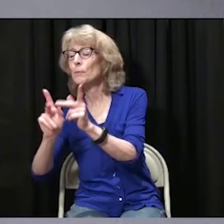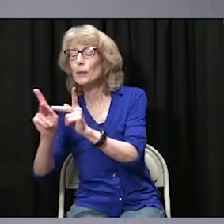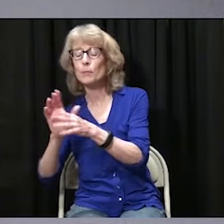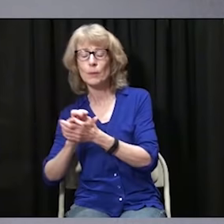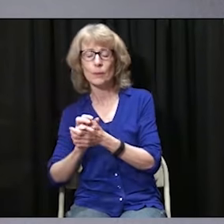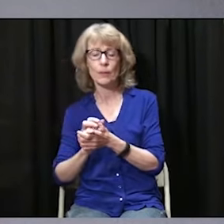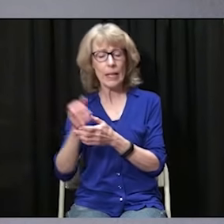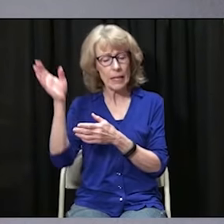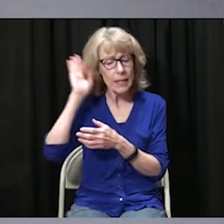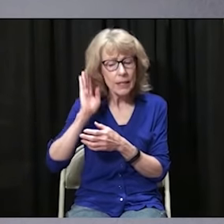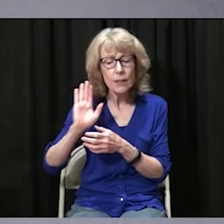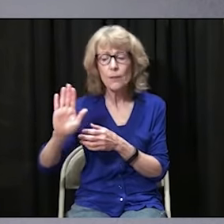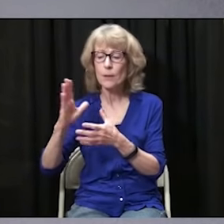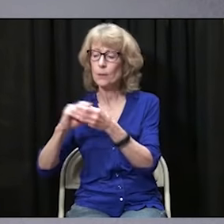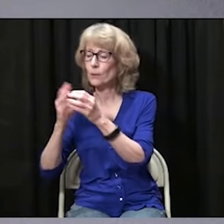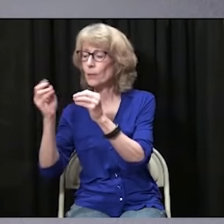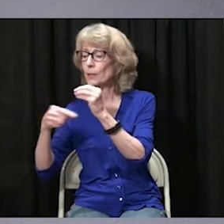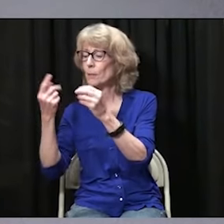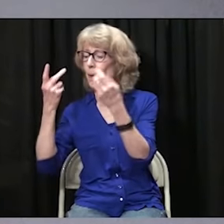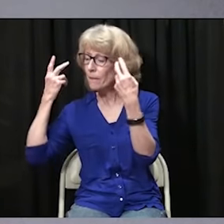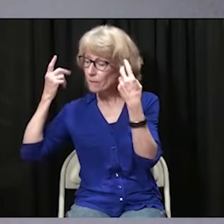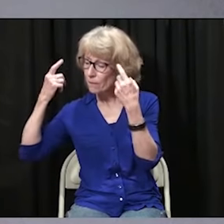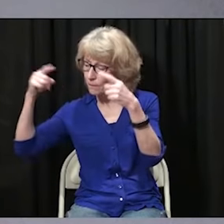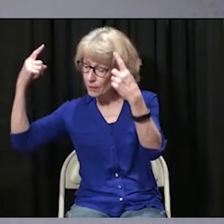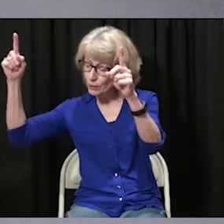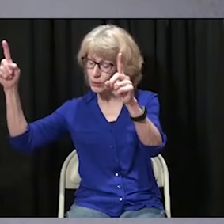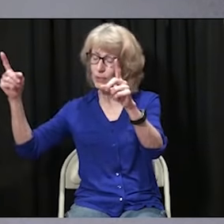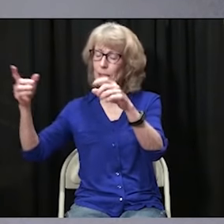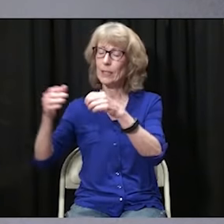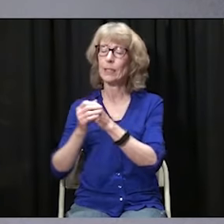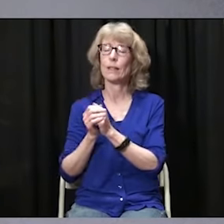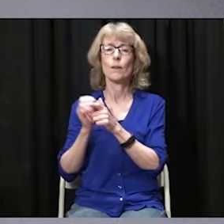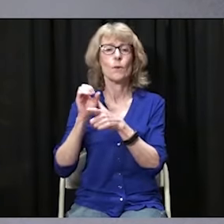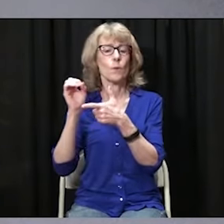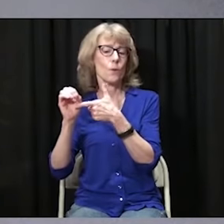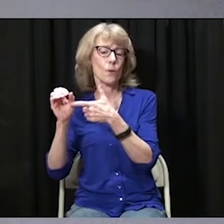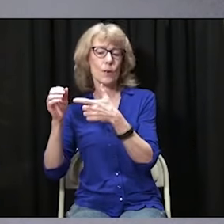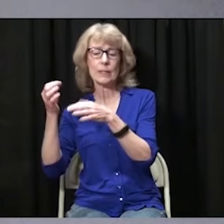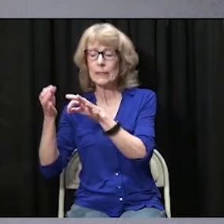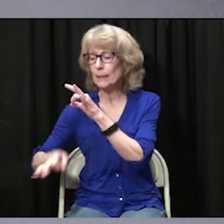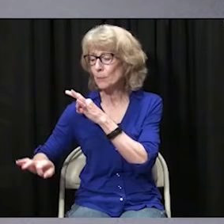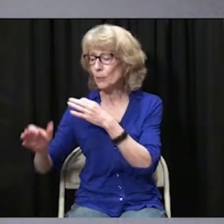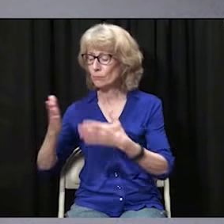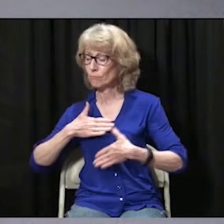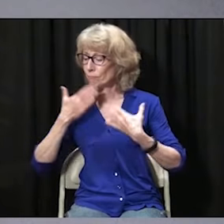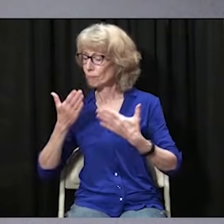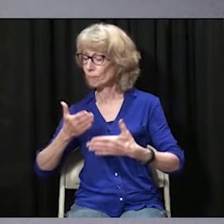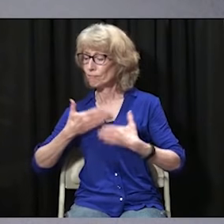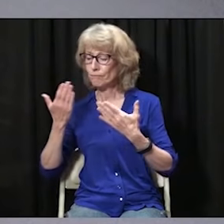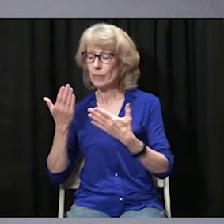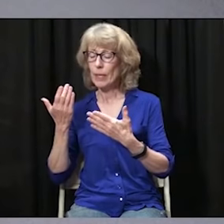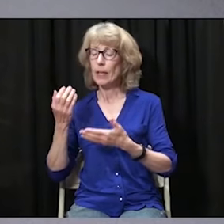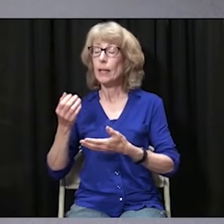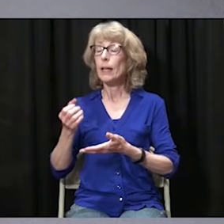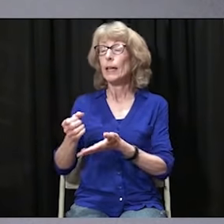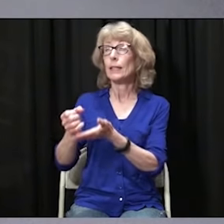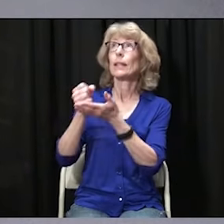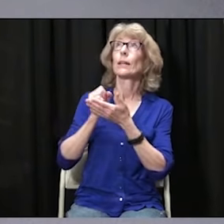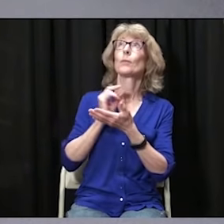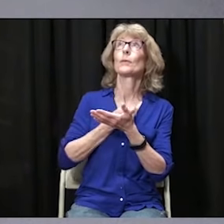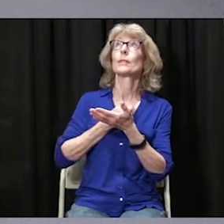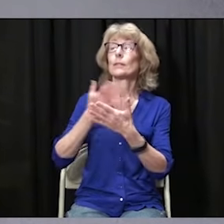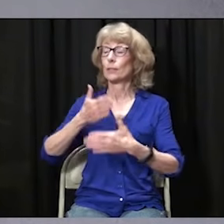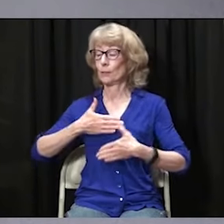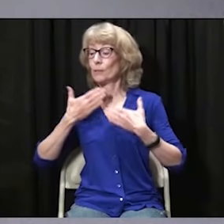the stories of victory and overcoming and the stories of simple delight, and help us to rejoice in those stories. But Father, help us also to